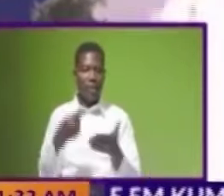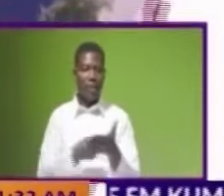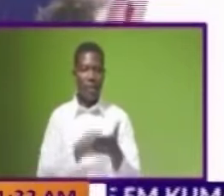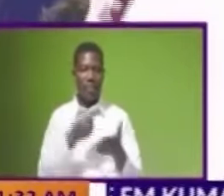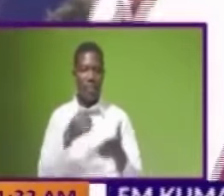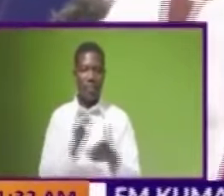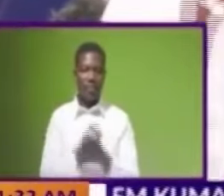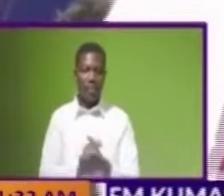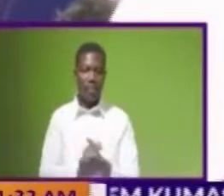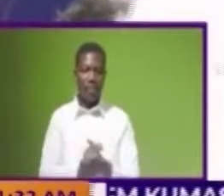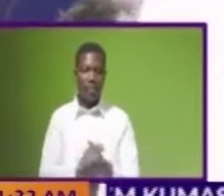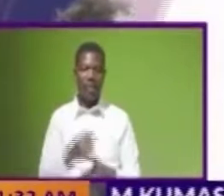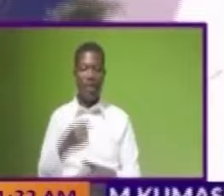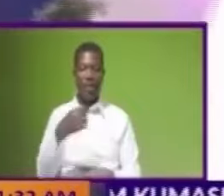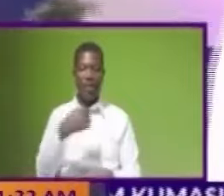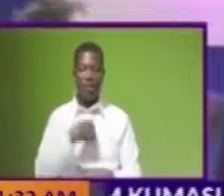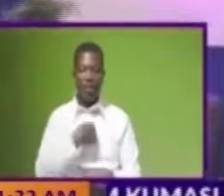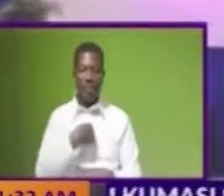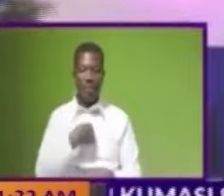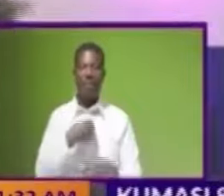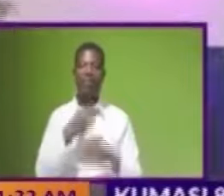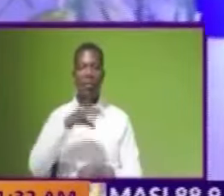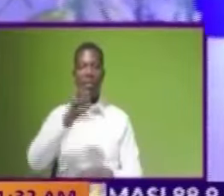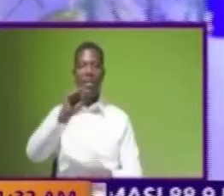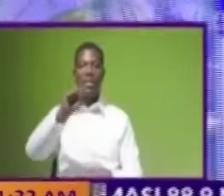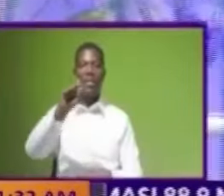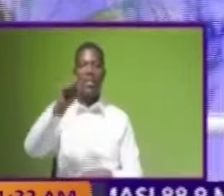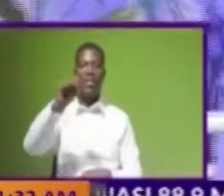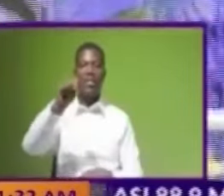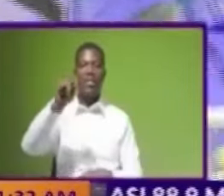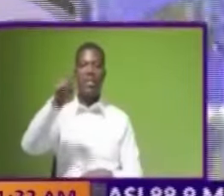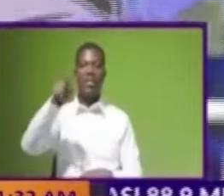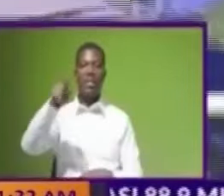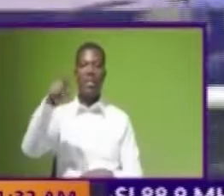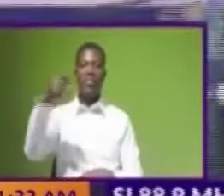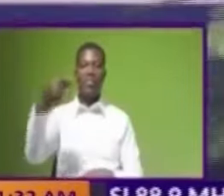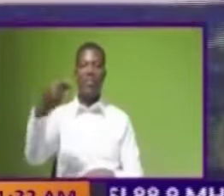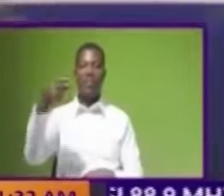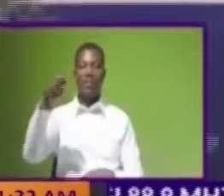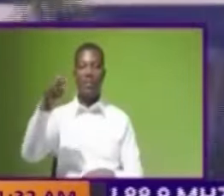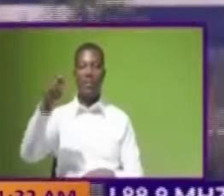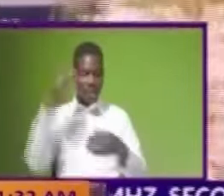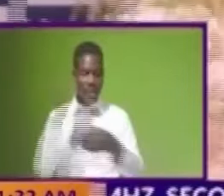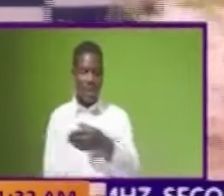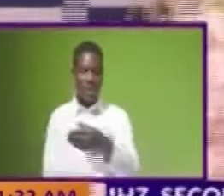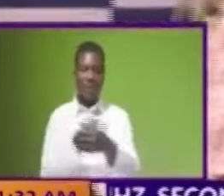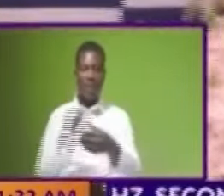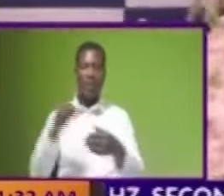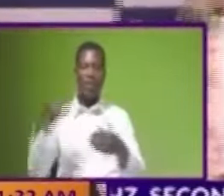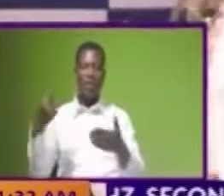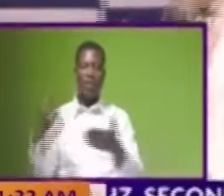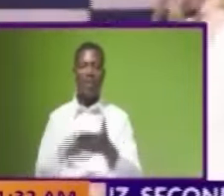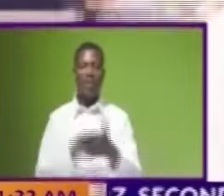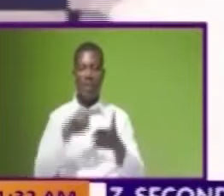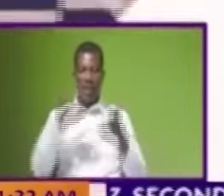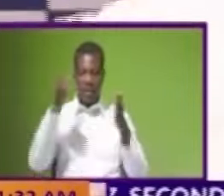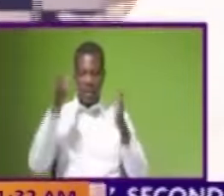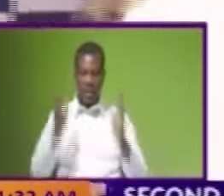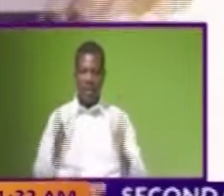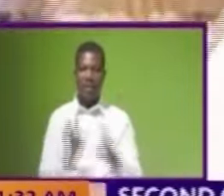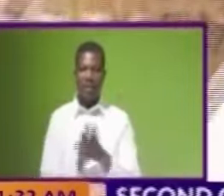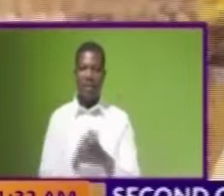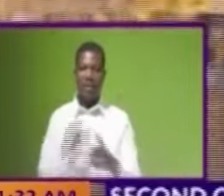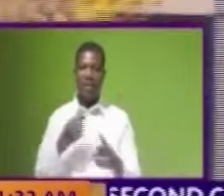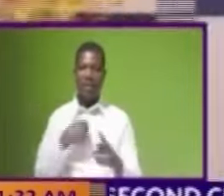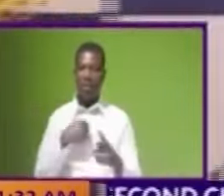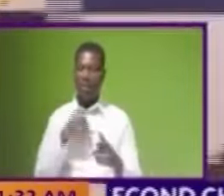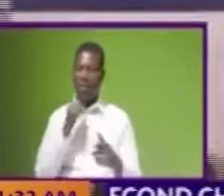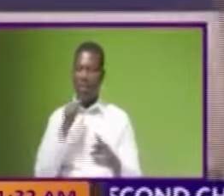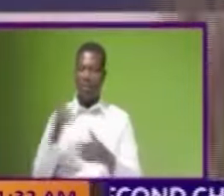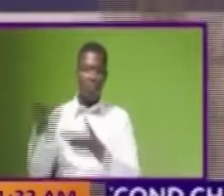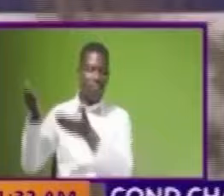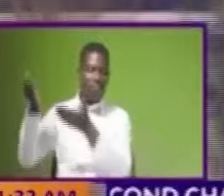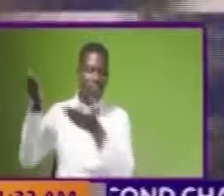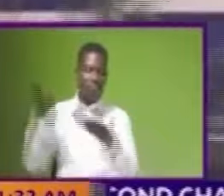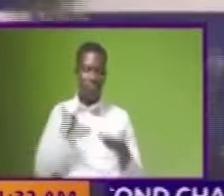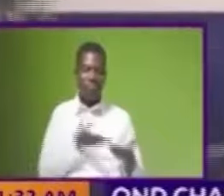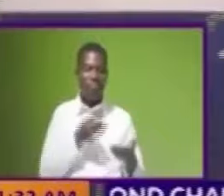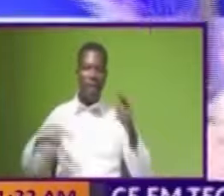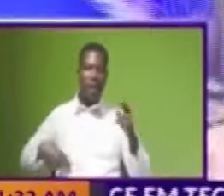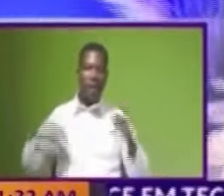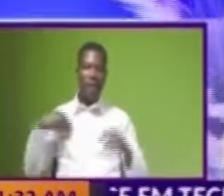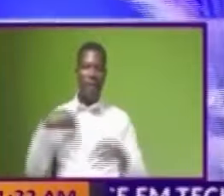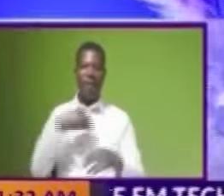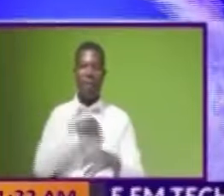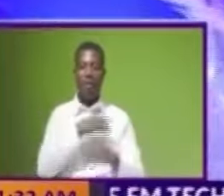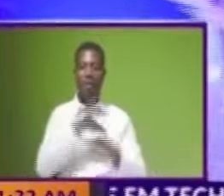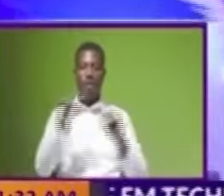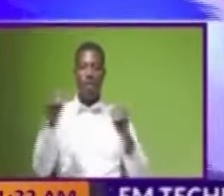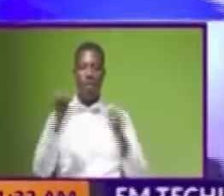And your pastor, I don't change your mind. Say, Philadelphia, your mind. And he say, "Oh,